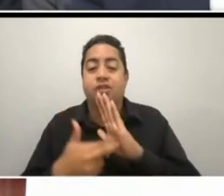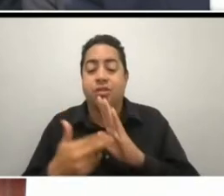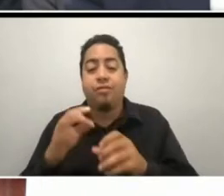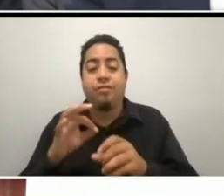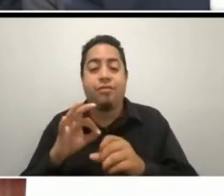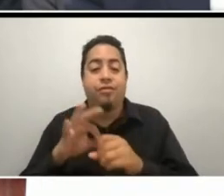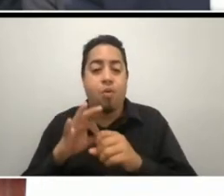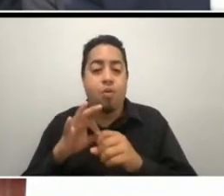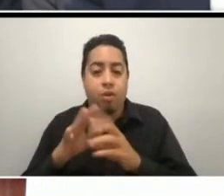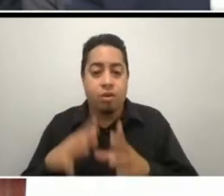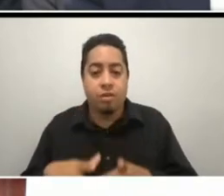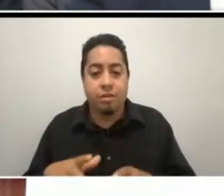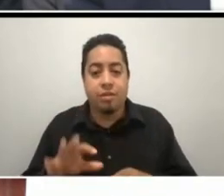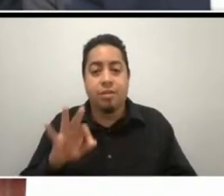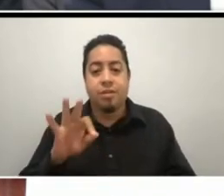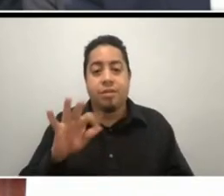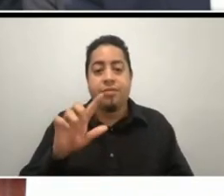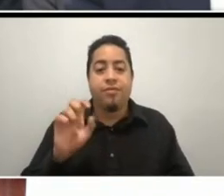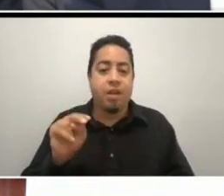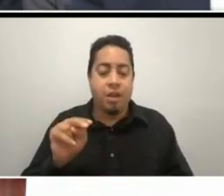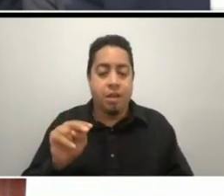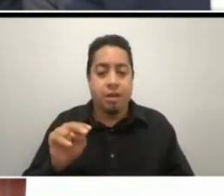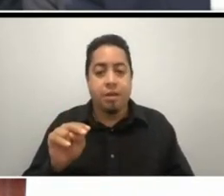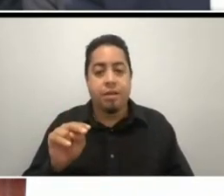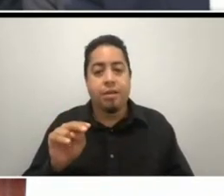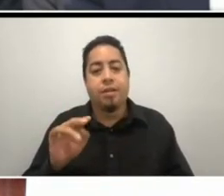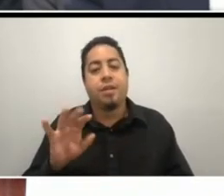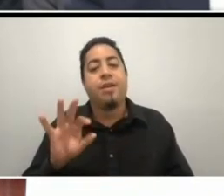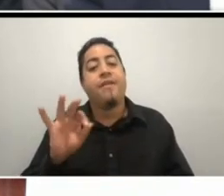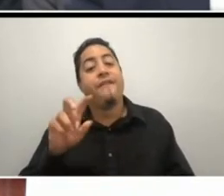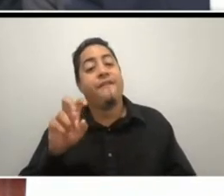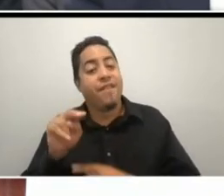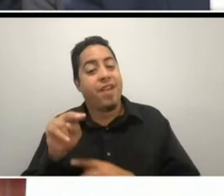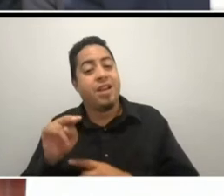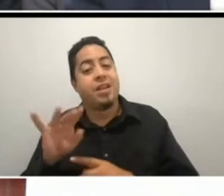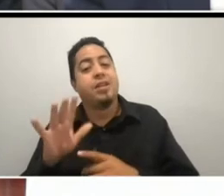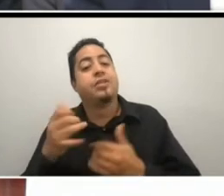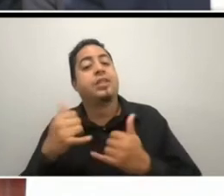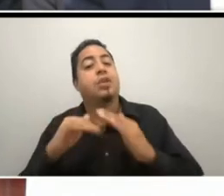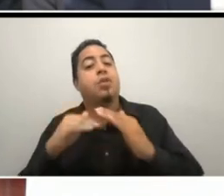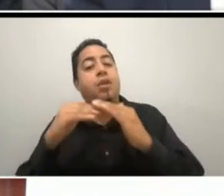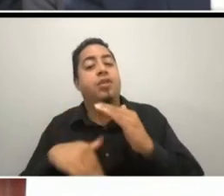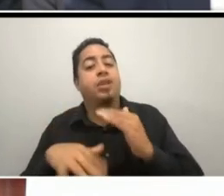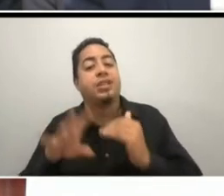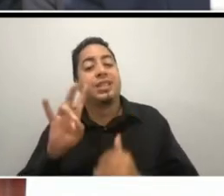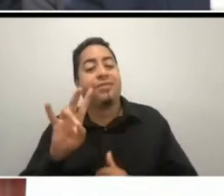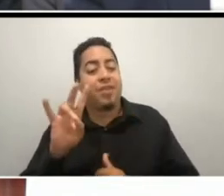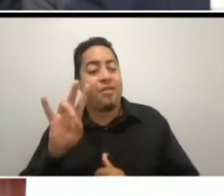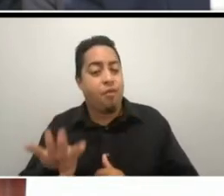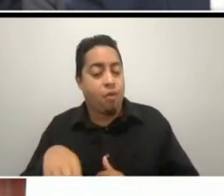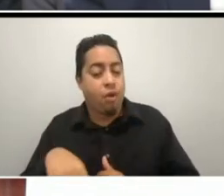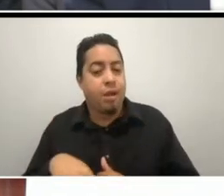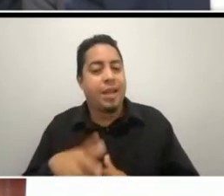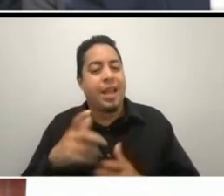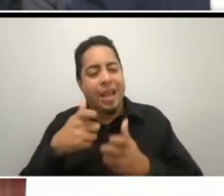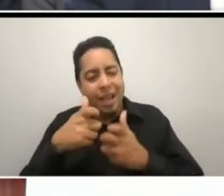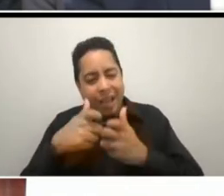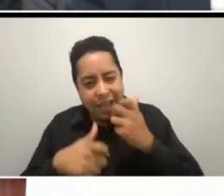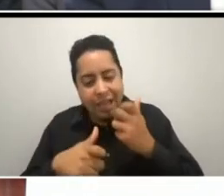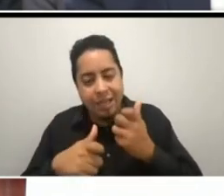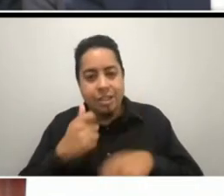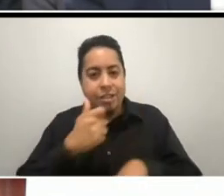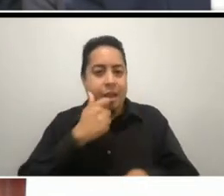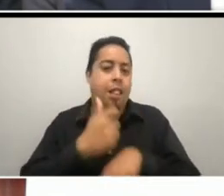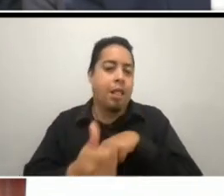We identified less than 74 or less that were actually still on felony sentence. every single allegation we checked. We ran down the